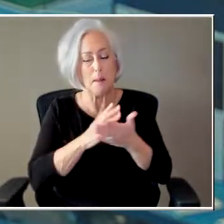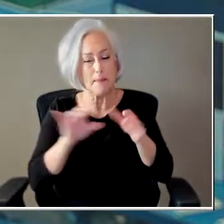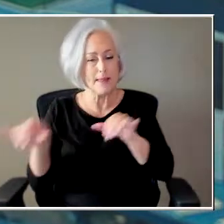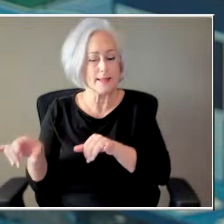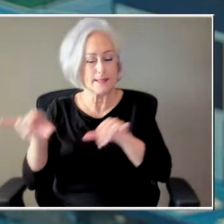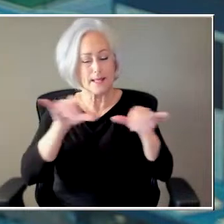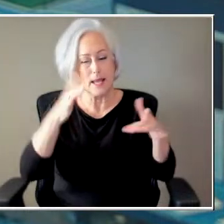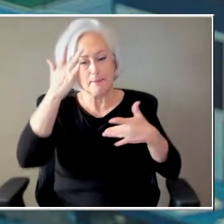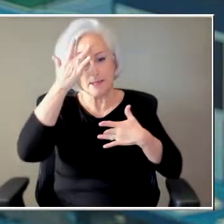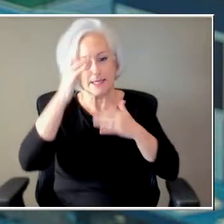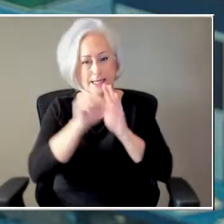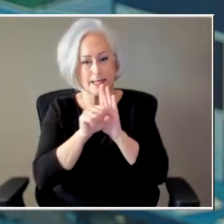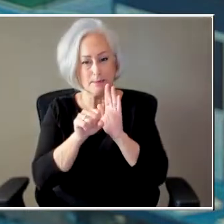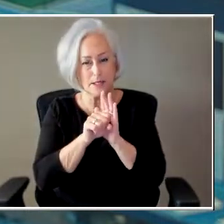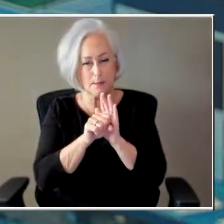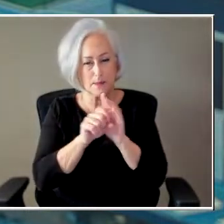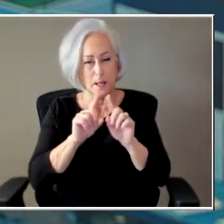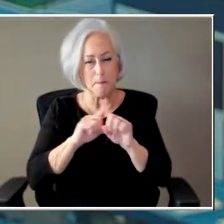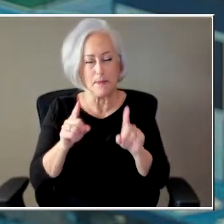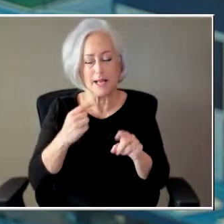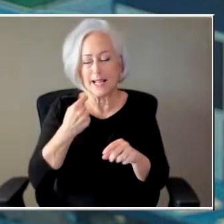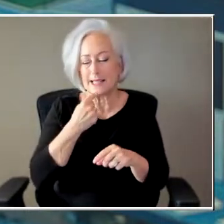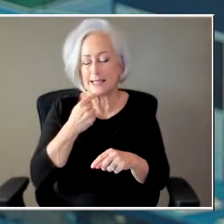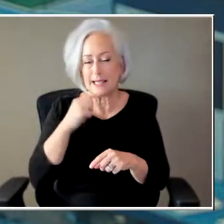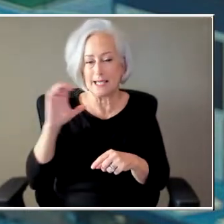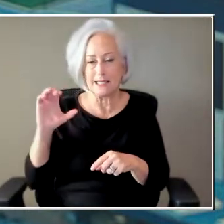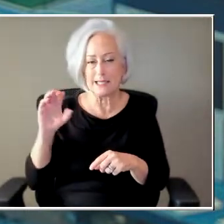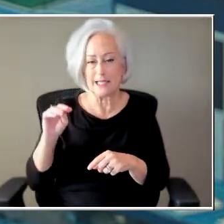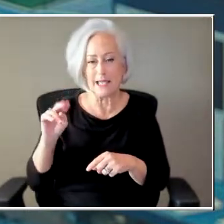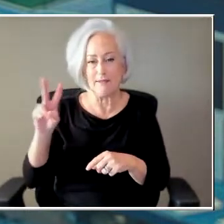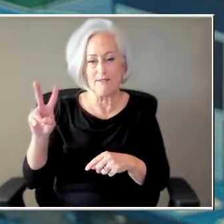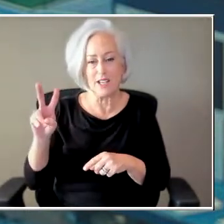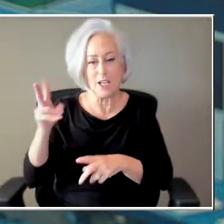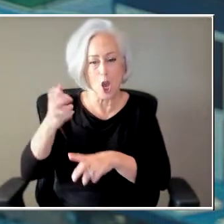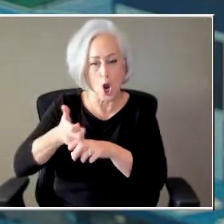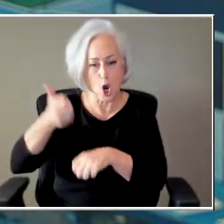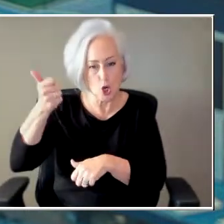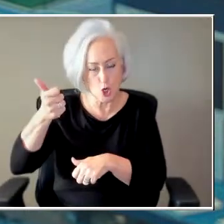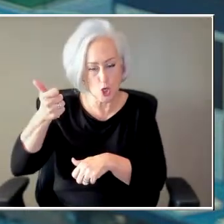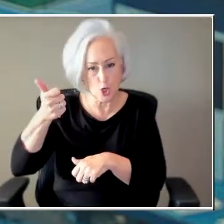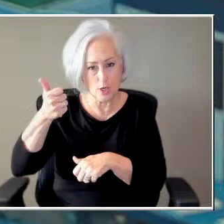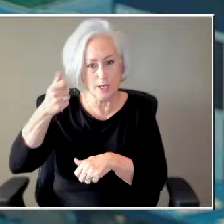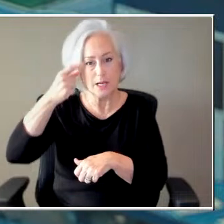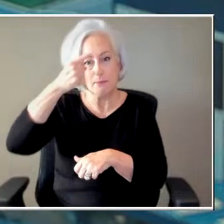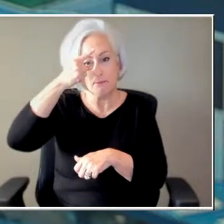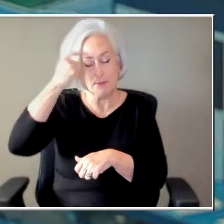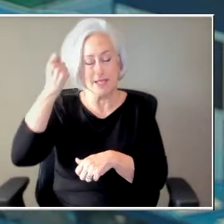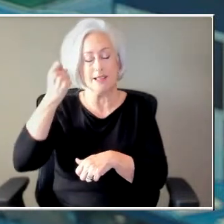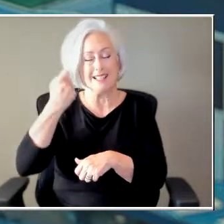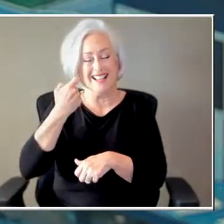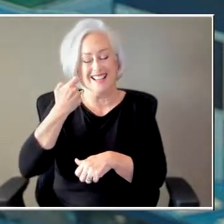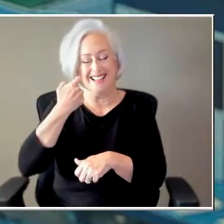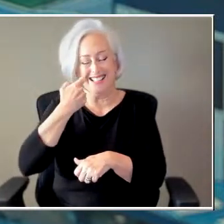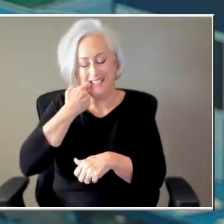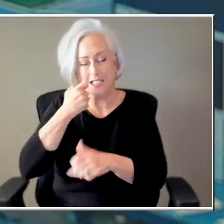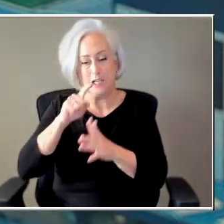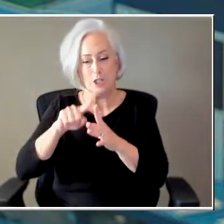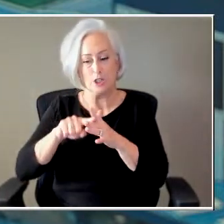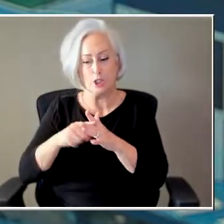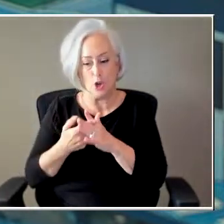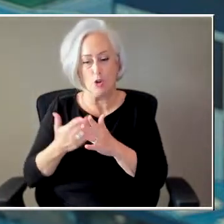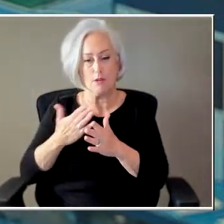honestly almost say that CMV was harder because I'd restarted my life. And then to have